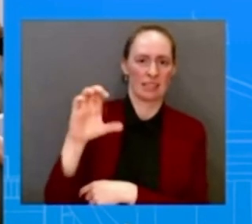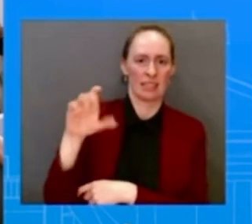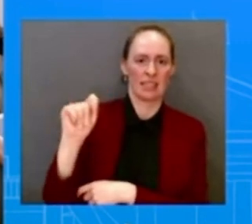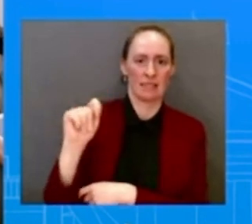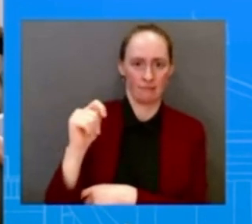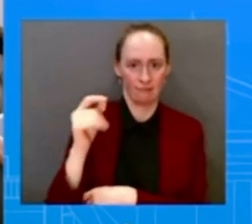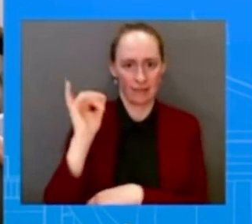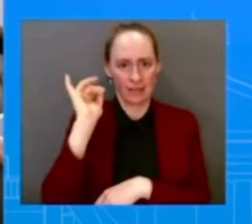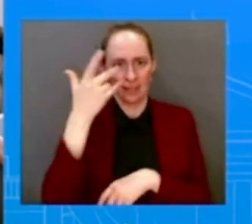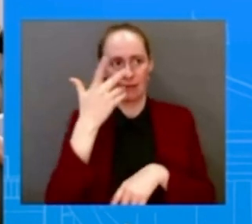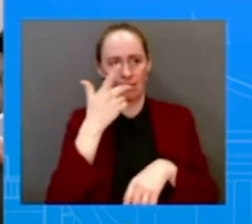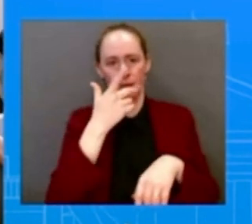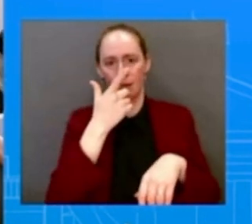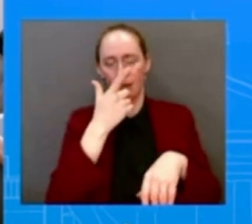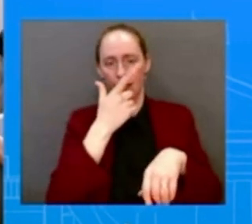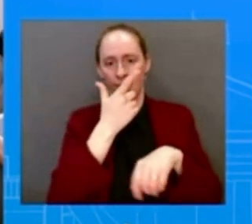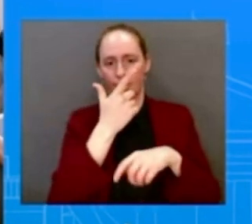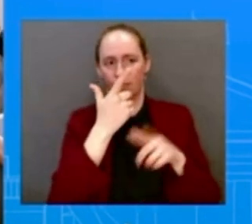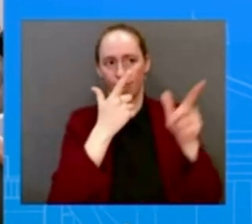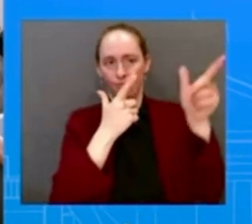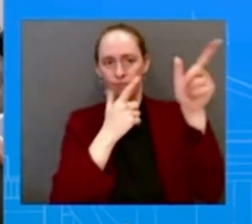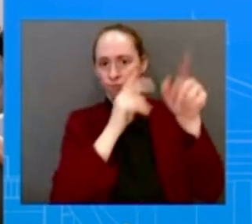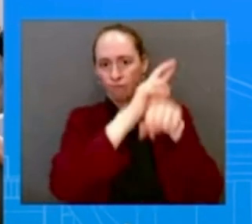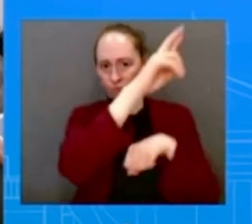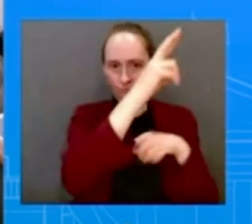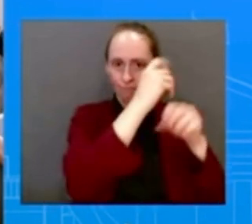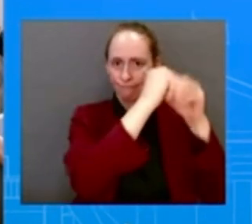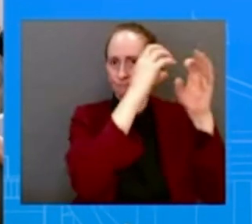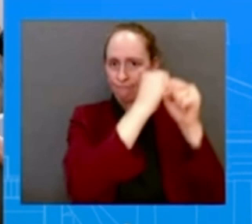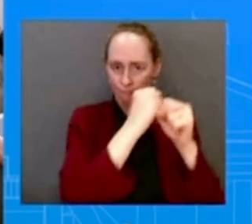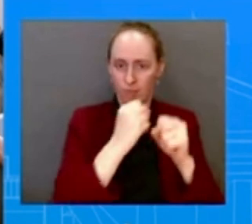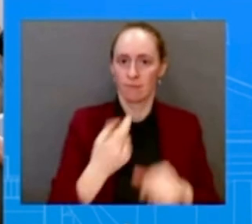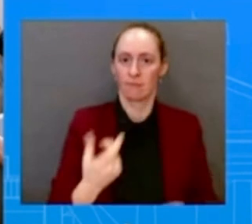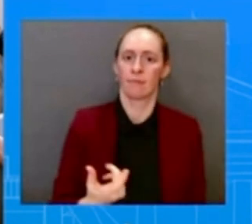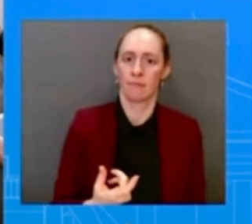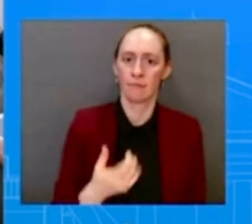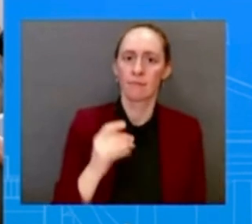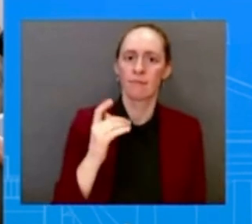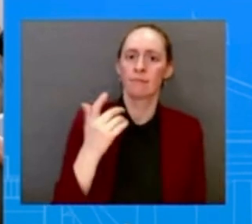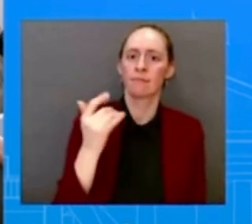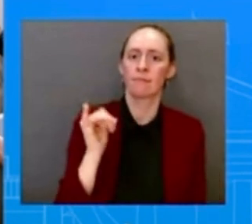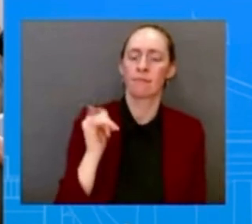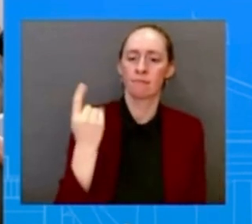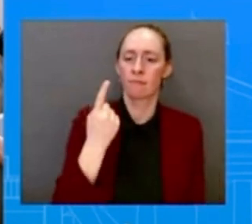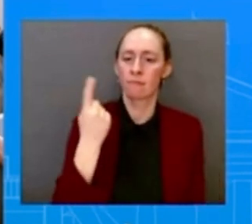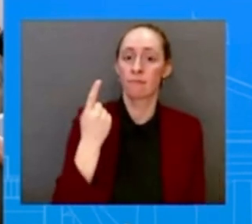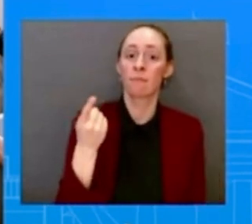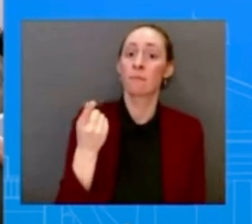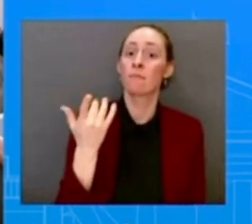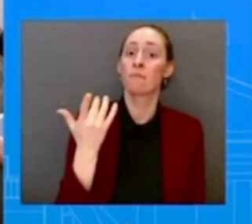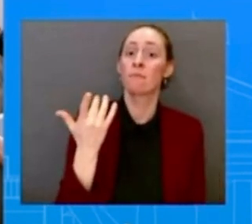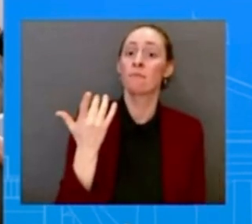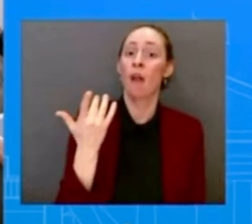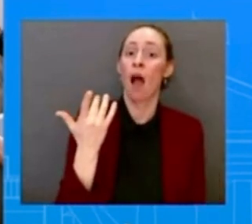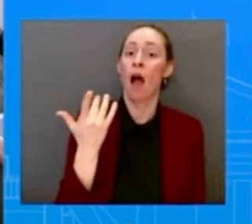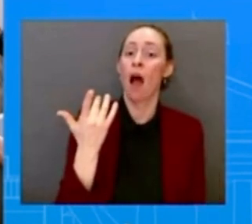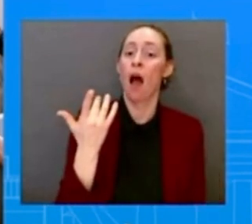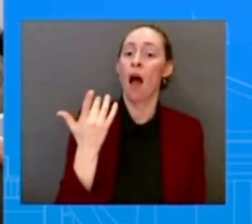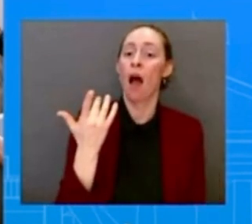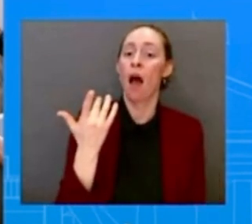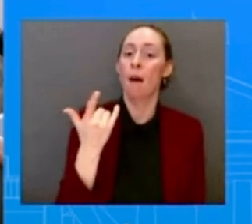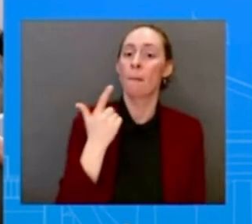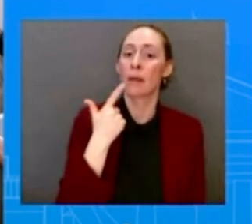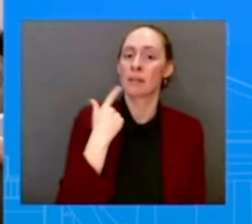the monitoring of the last balloon over the last last week in terms of what you learned about that Chinese